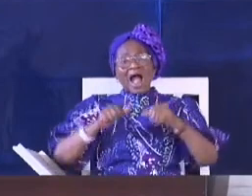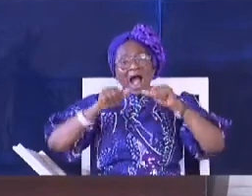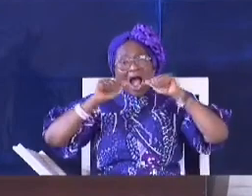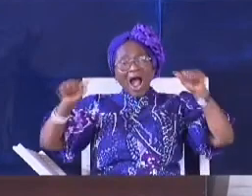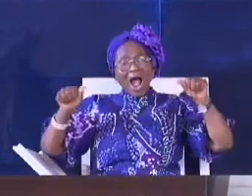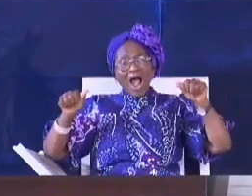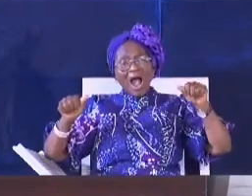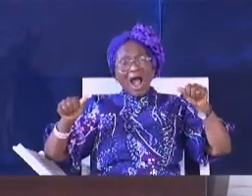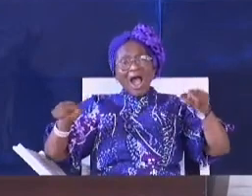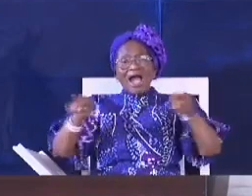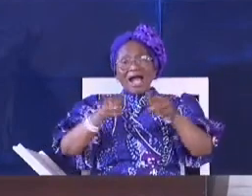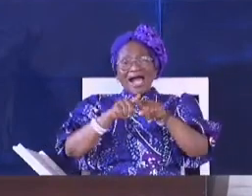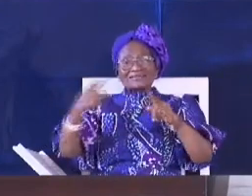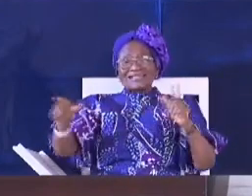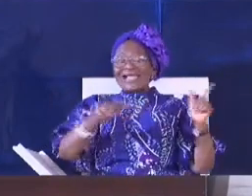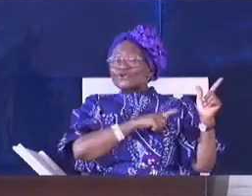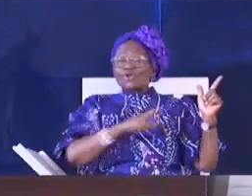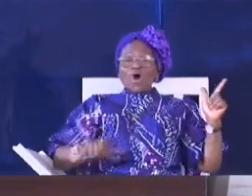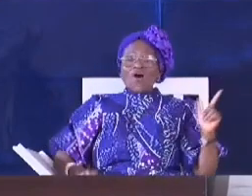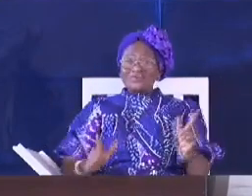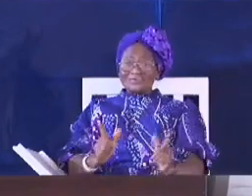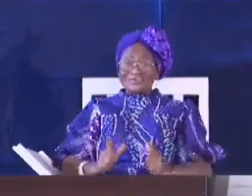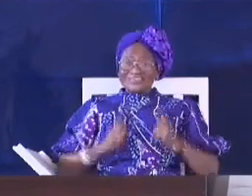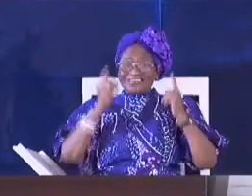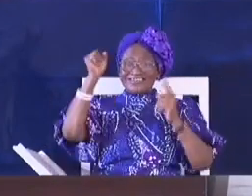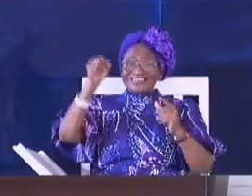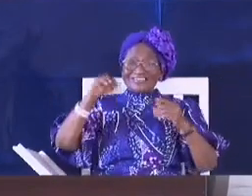And the Lord lives.